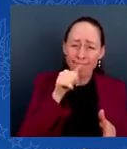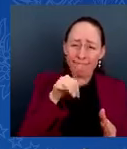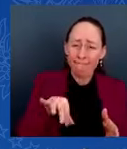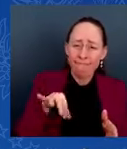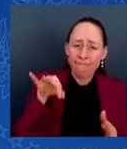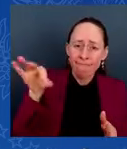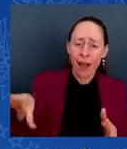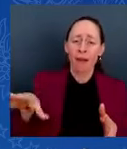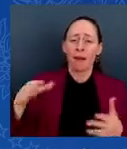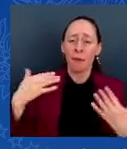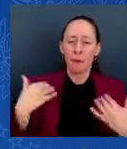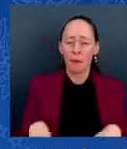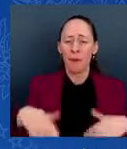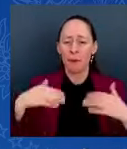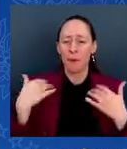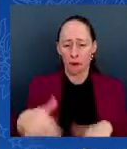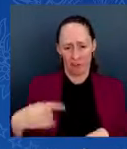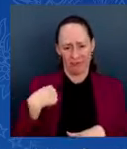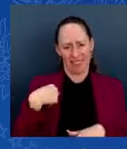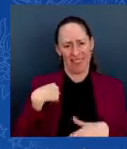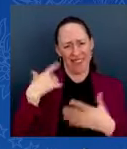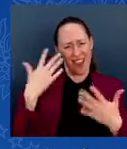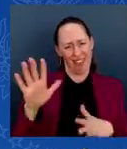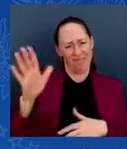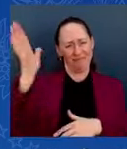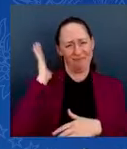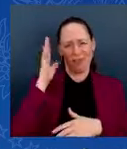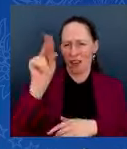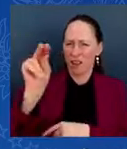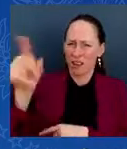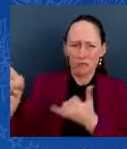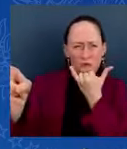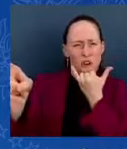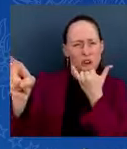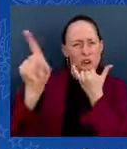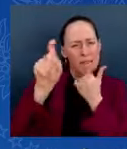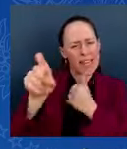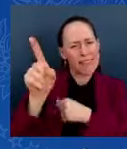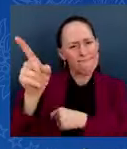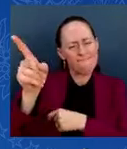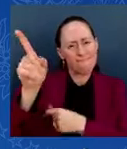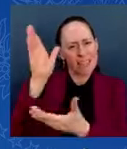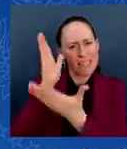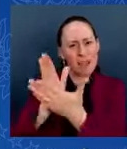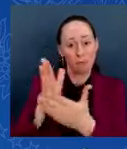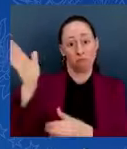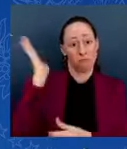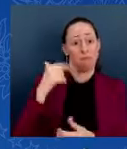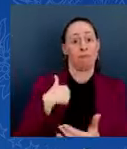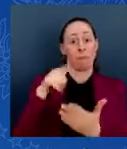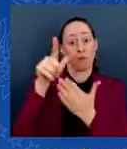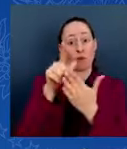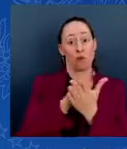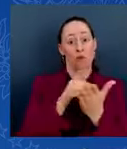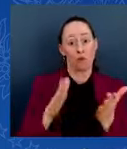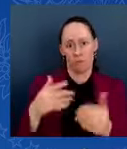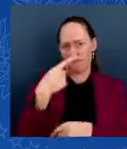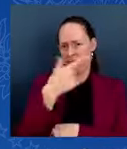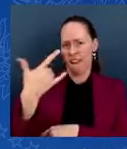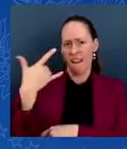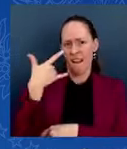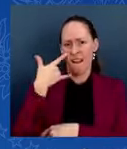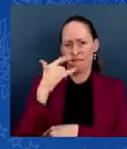cost of prescription drugs. As Attorney General of California, I took on pharmaceutical companies for deceptive marketing and